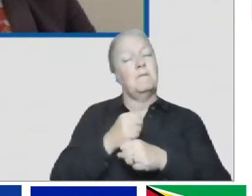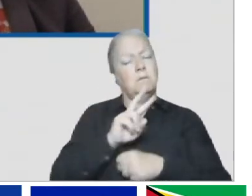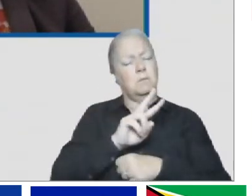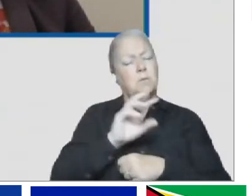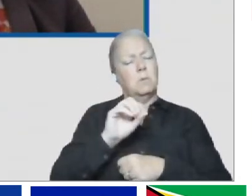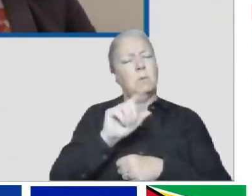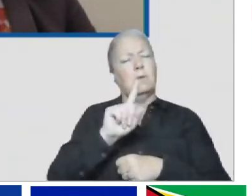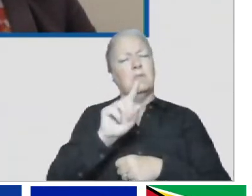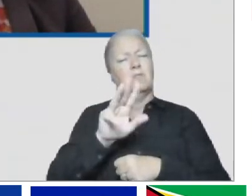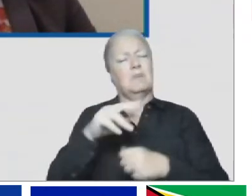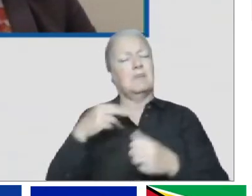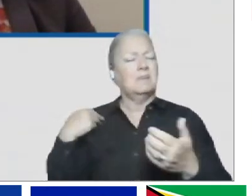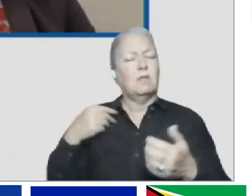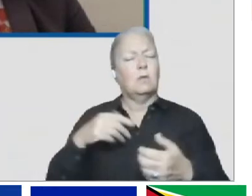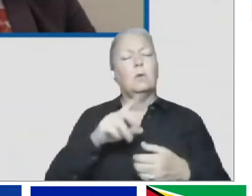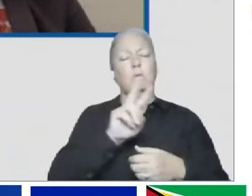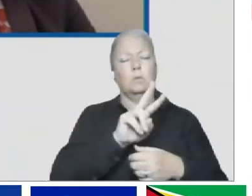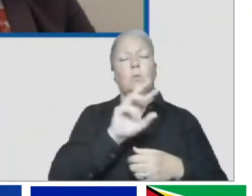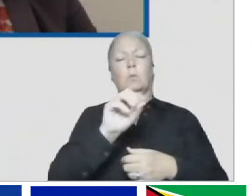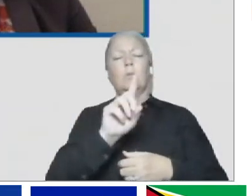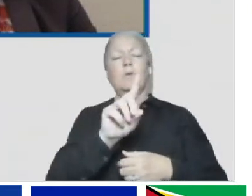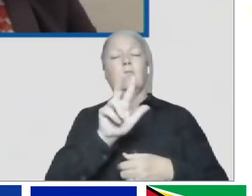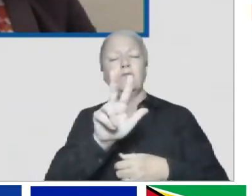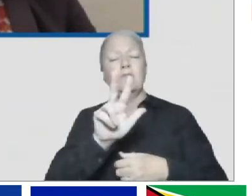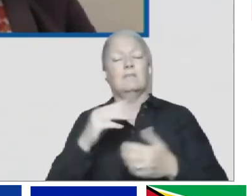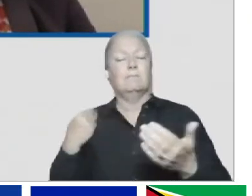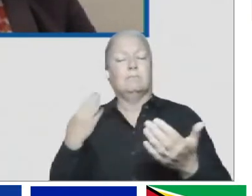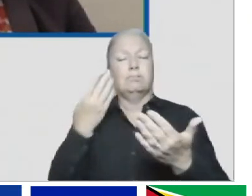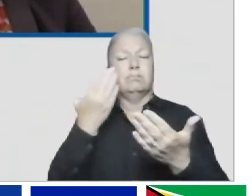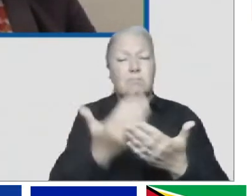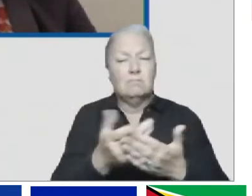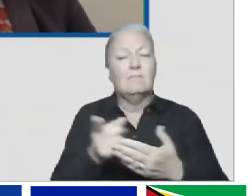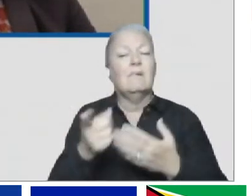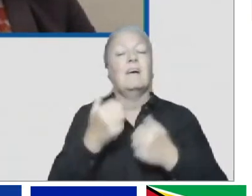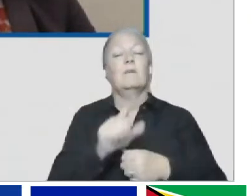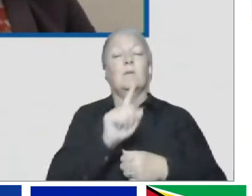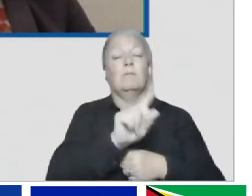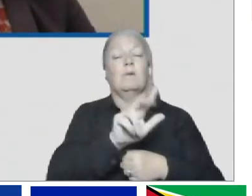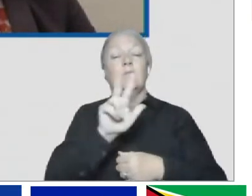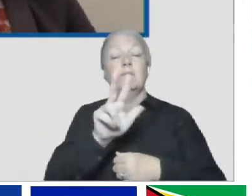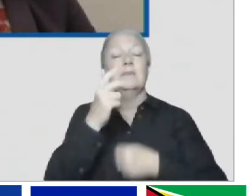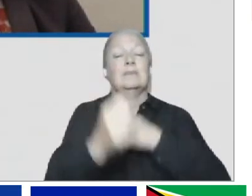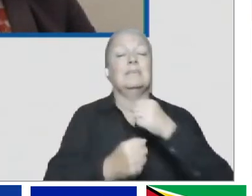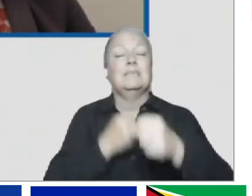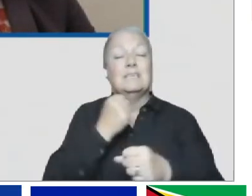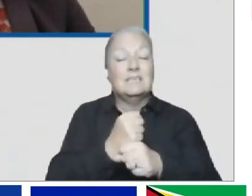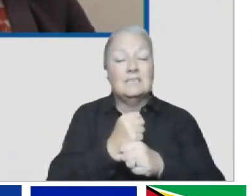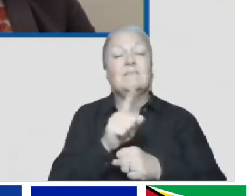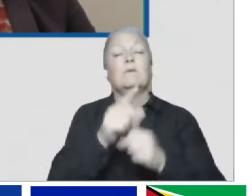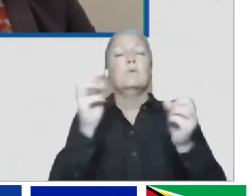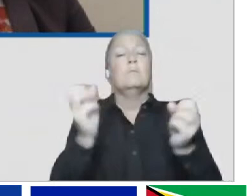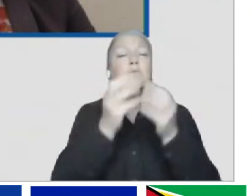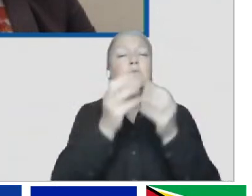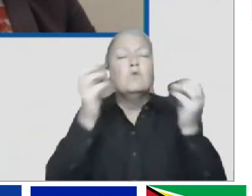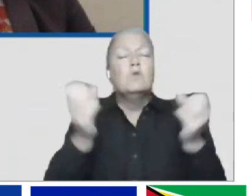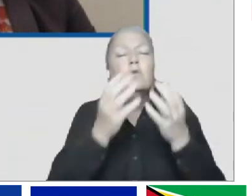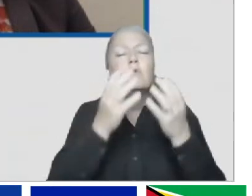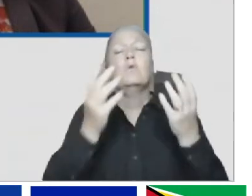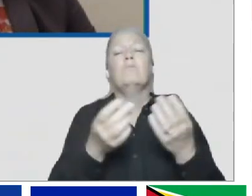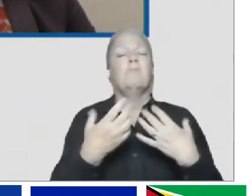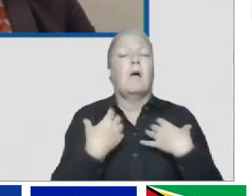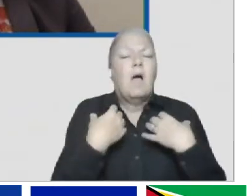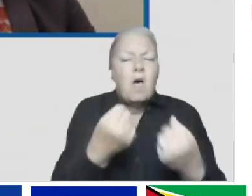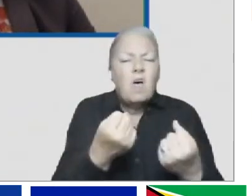30 years of experience with emergency and accidental health issues in the island and